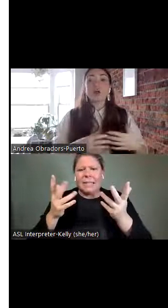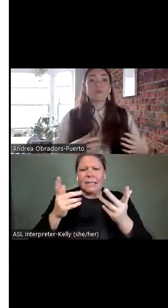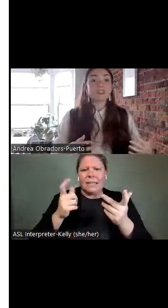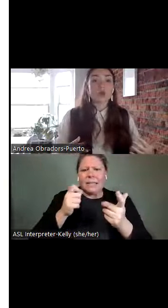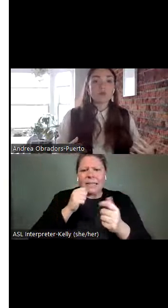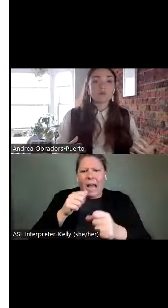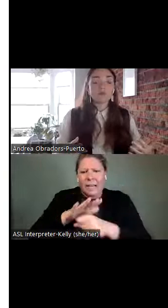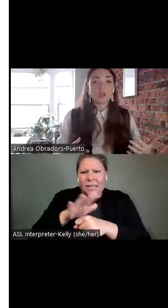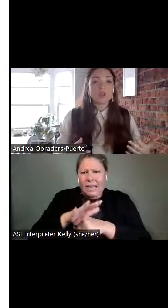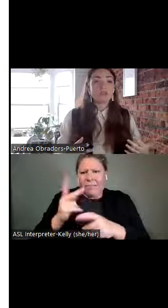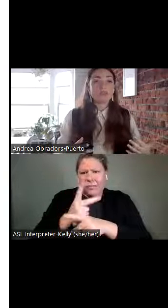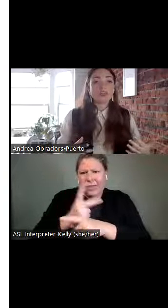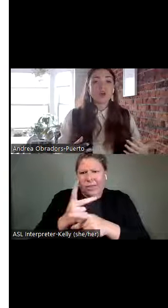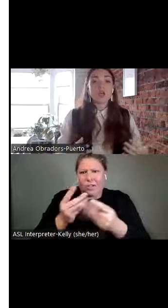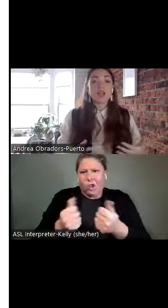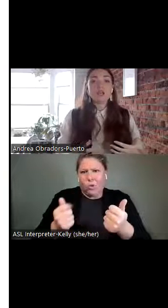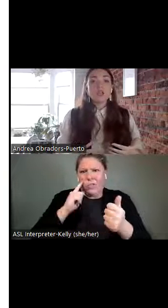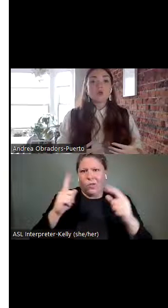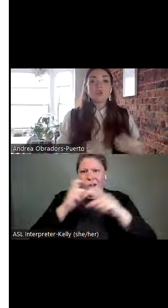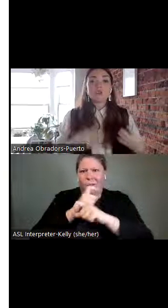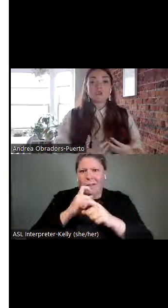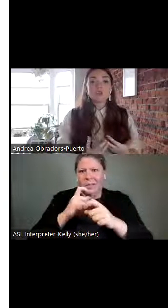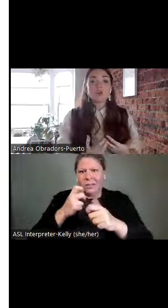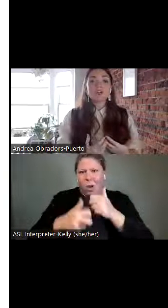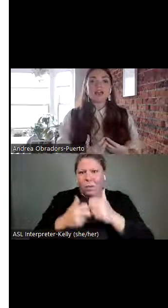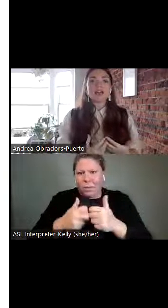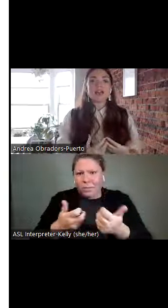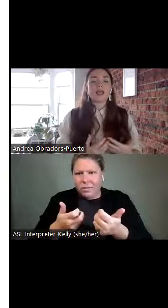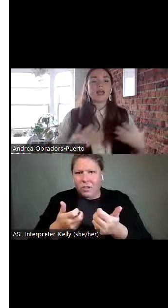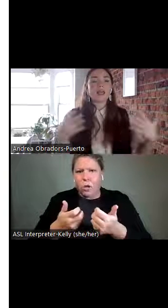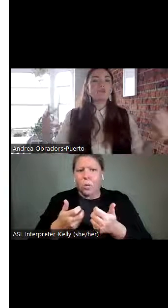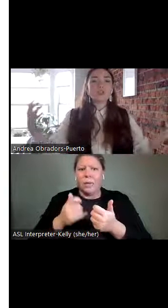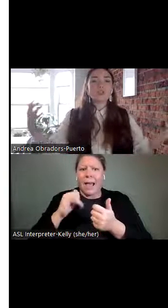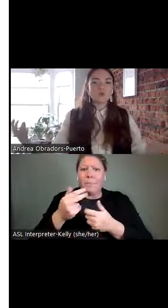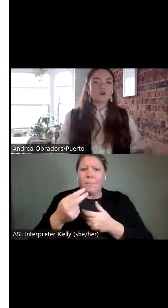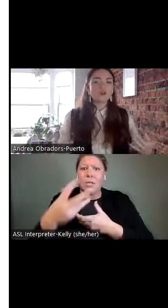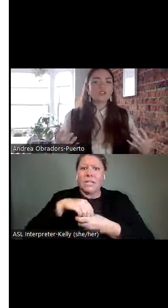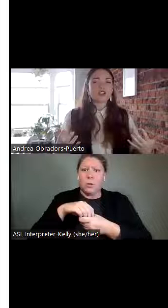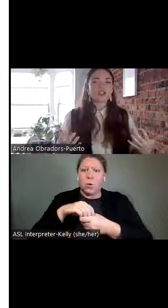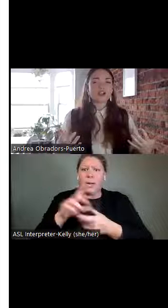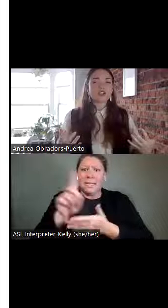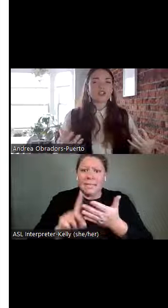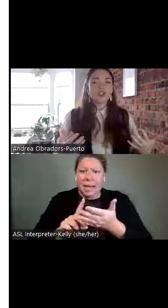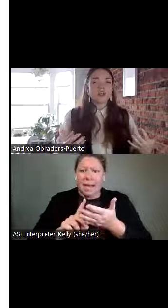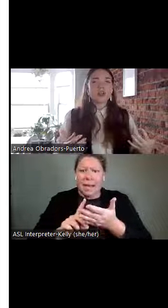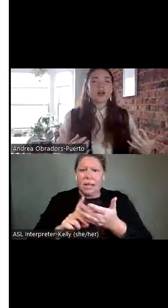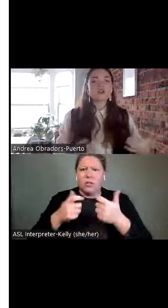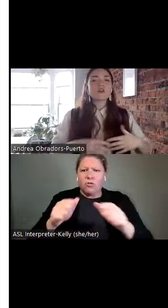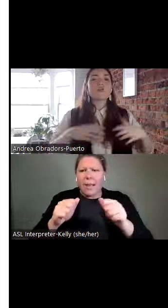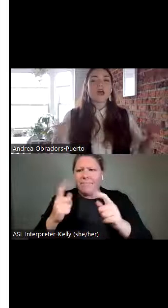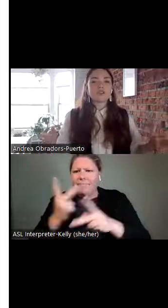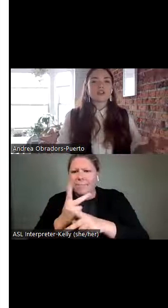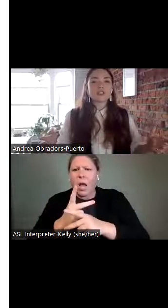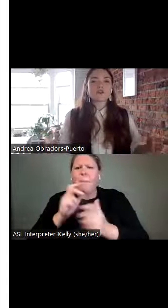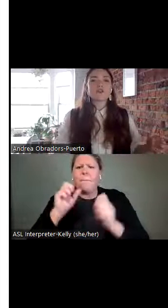solutions to the complex problems we have to face nowadays. So participatory design aims to explore potential directions and gathers